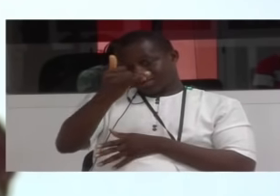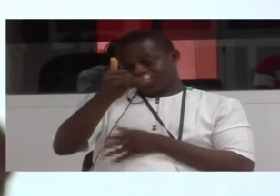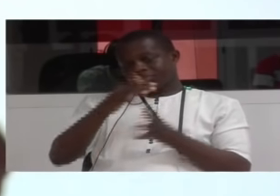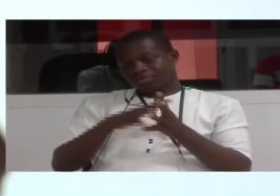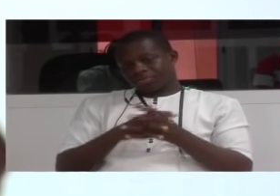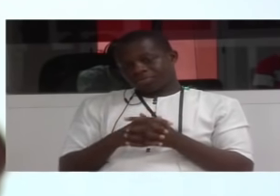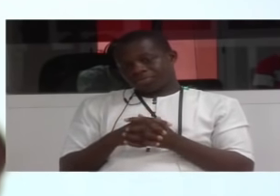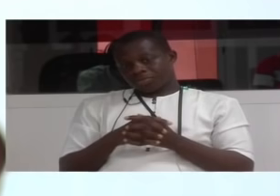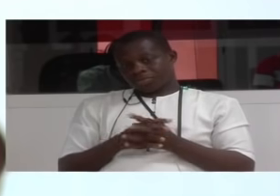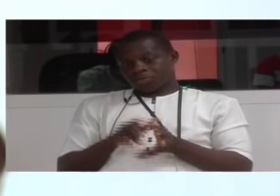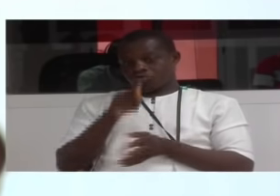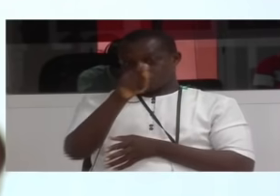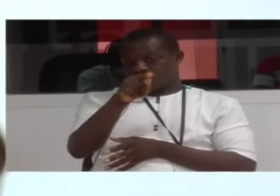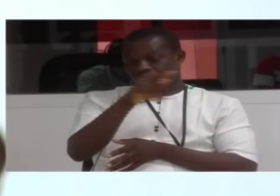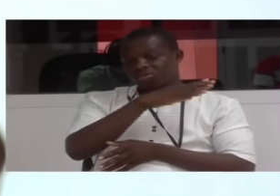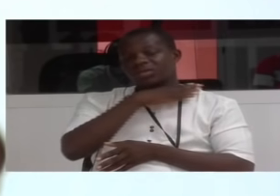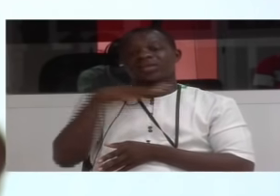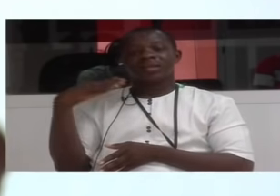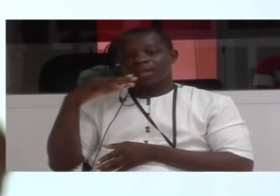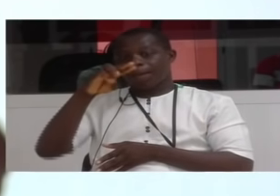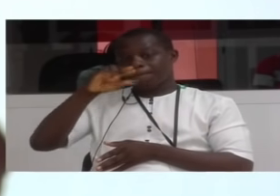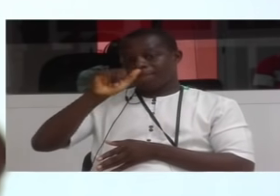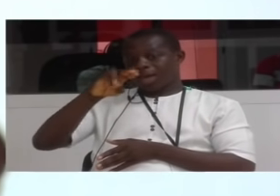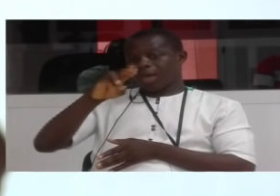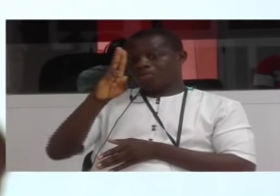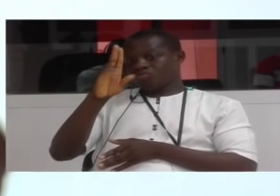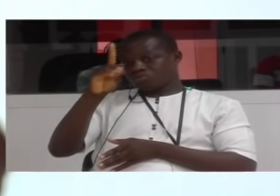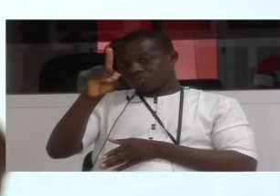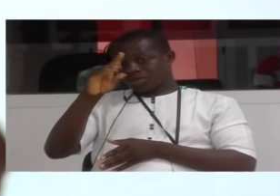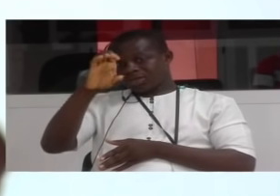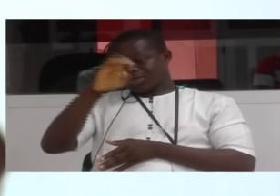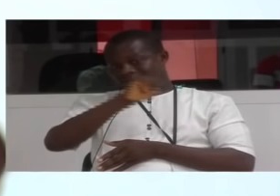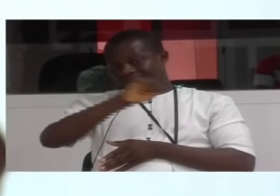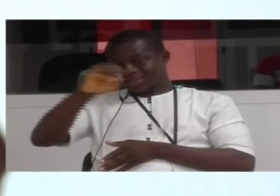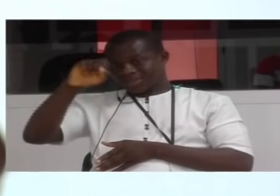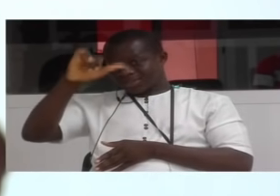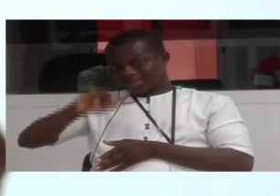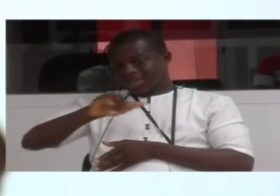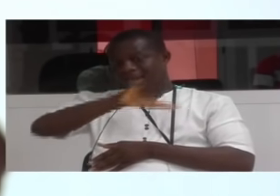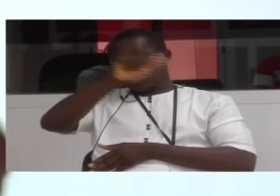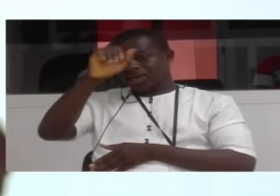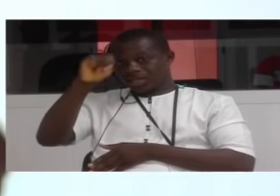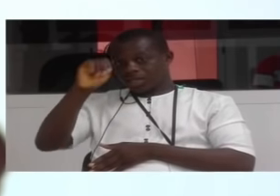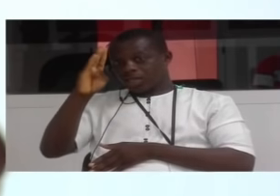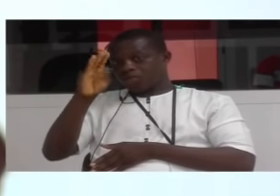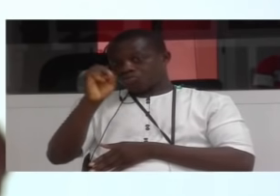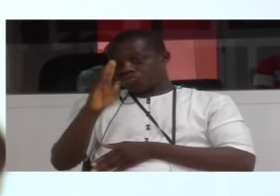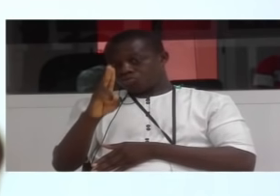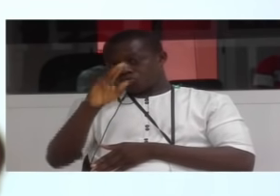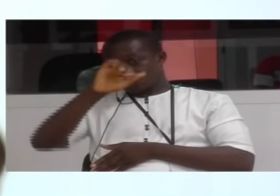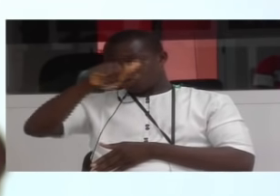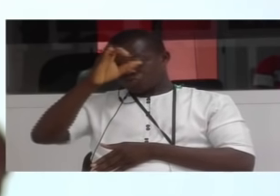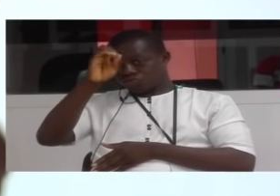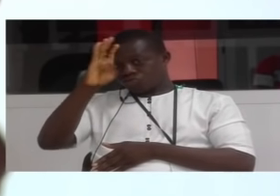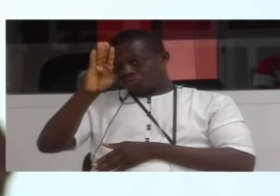Yes. You killed Mahmoud Cisse and Ibu Diop. Yenarey Mahmoud Cisse ak Ibu Diop.